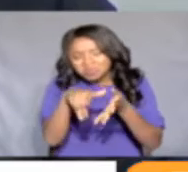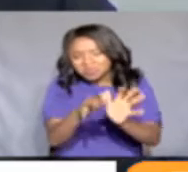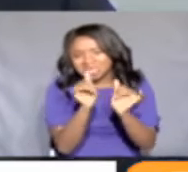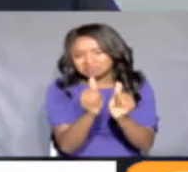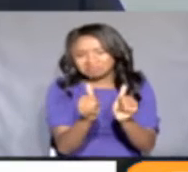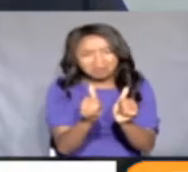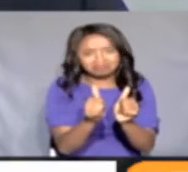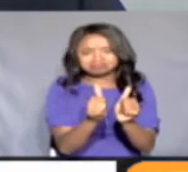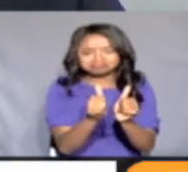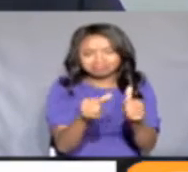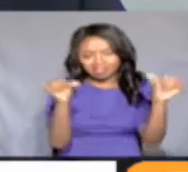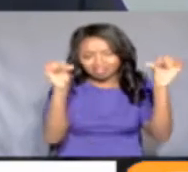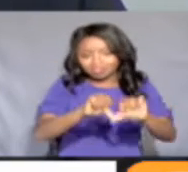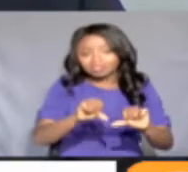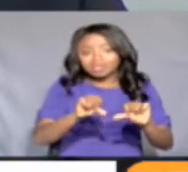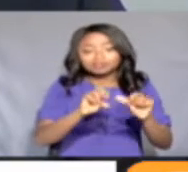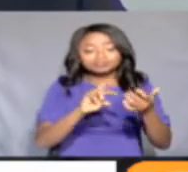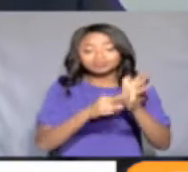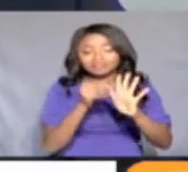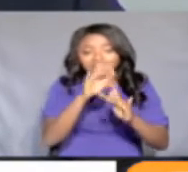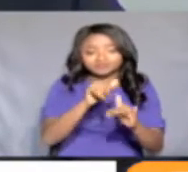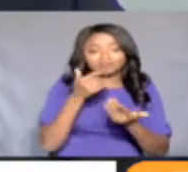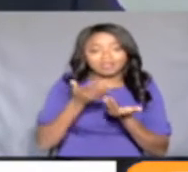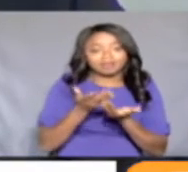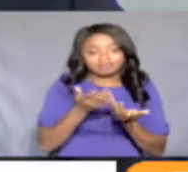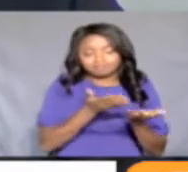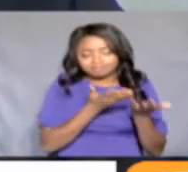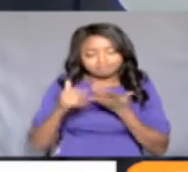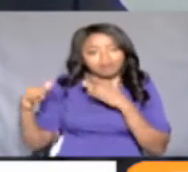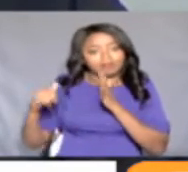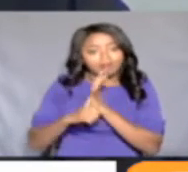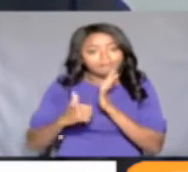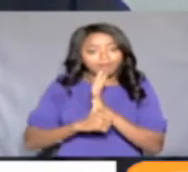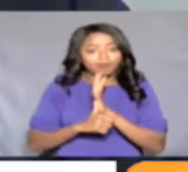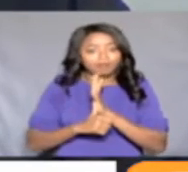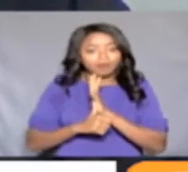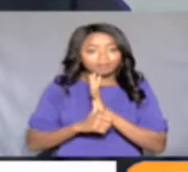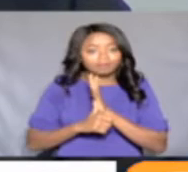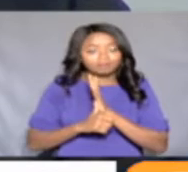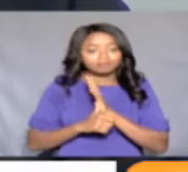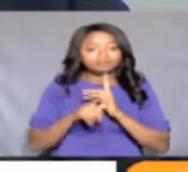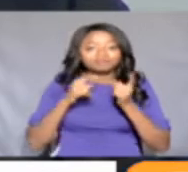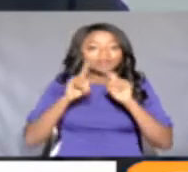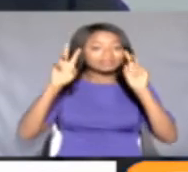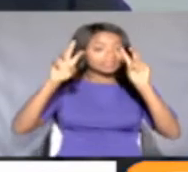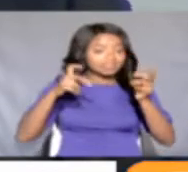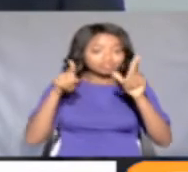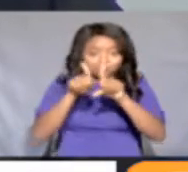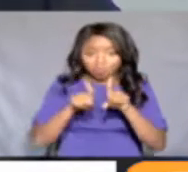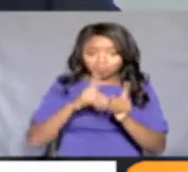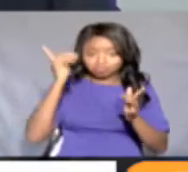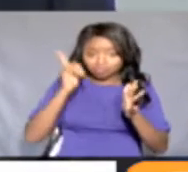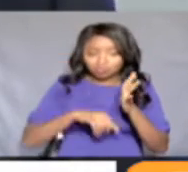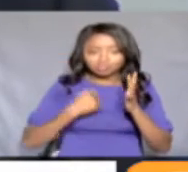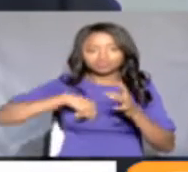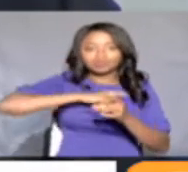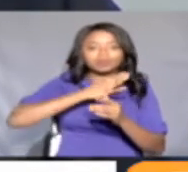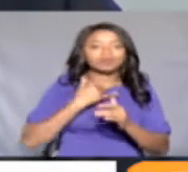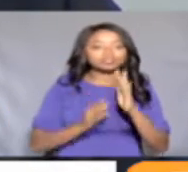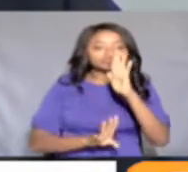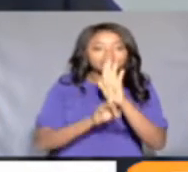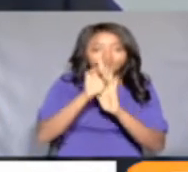to microbial growth. I think the main thing that was there was microbial growth. The issue also is developing capacity